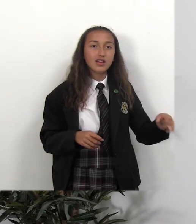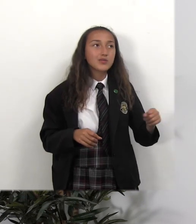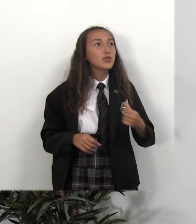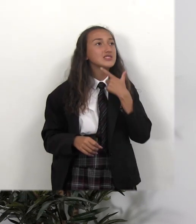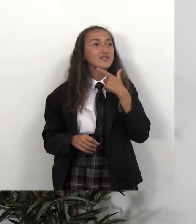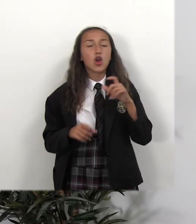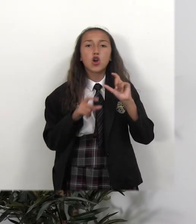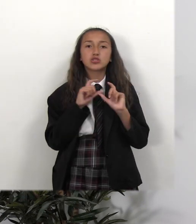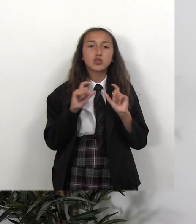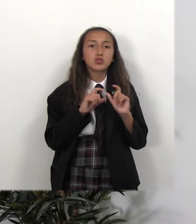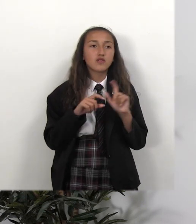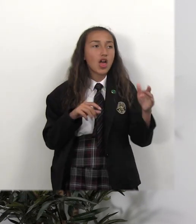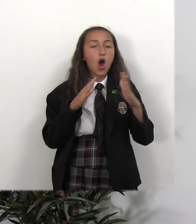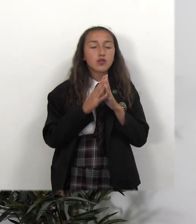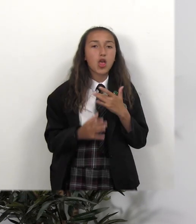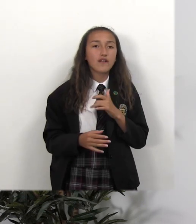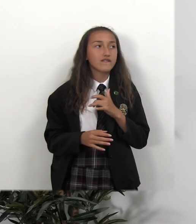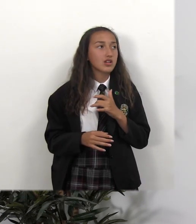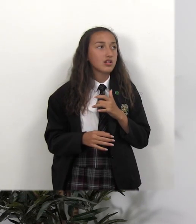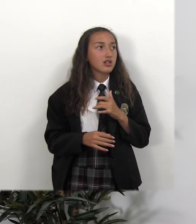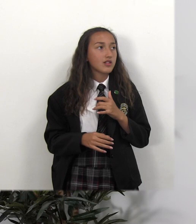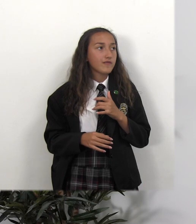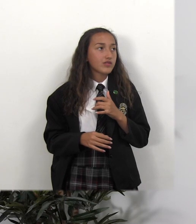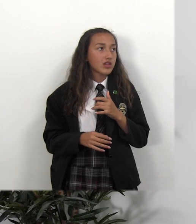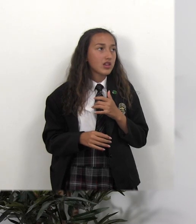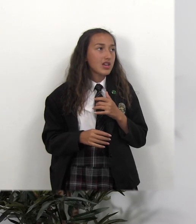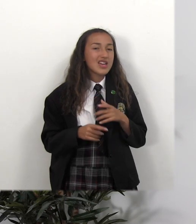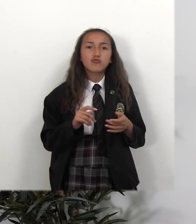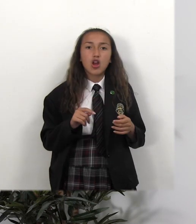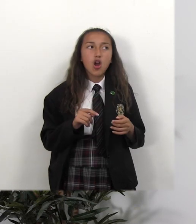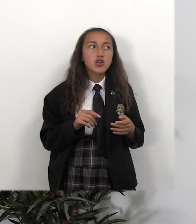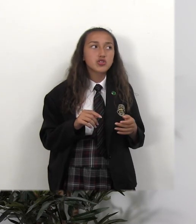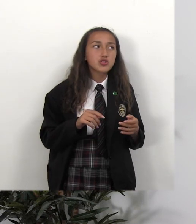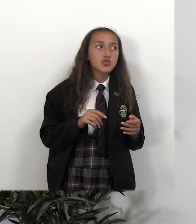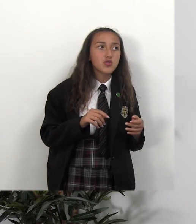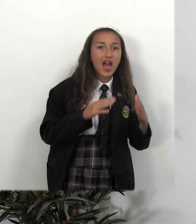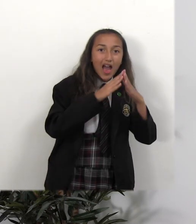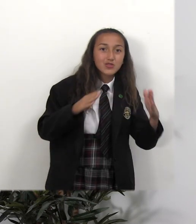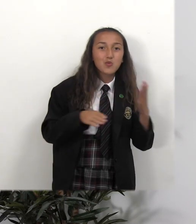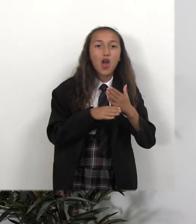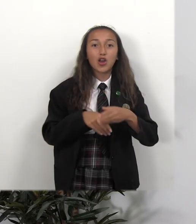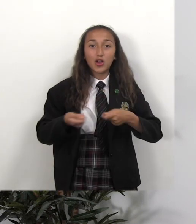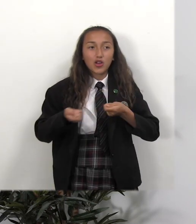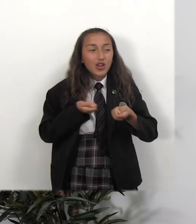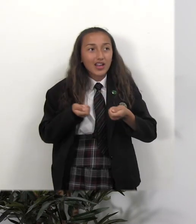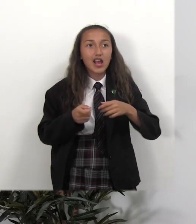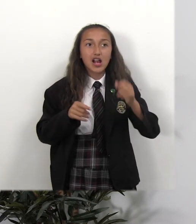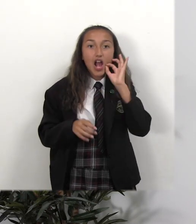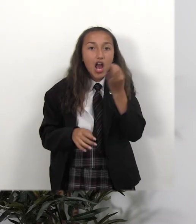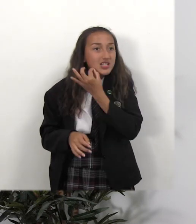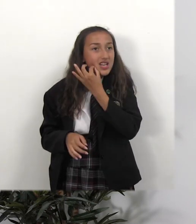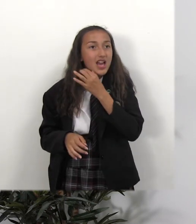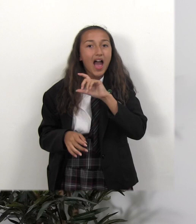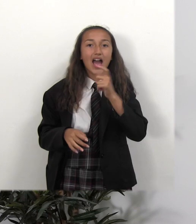positively contribute to their home lives. In regards to housework, cooking, gardening,